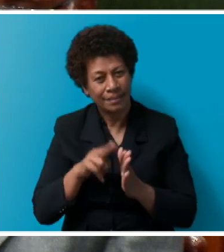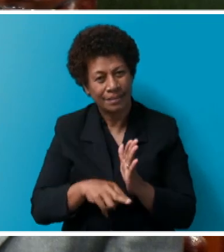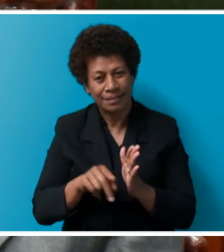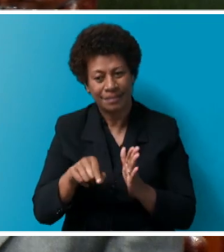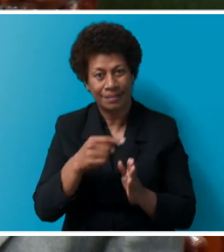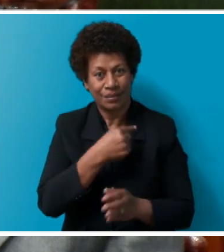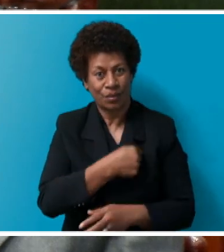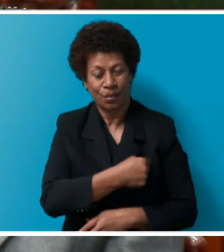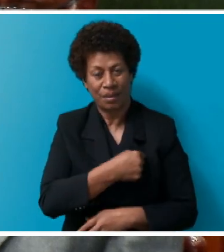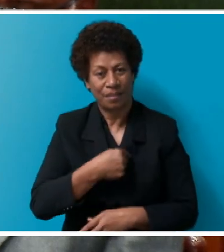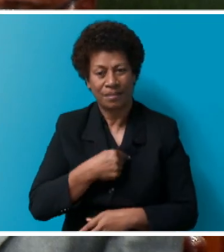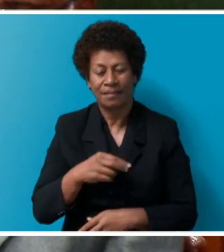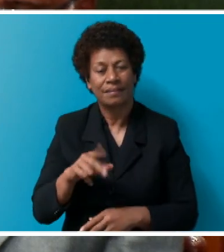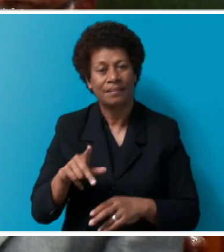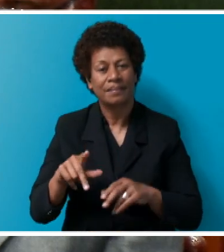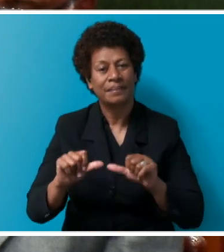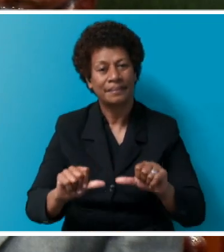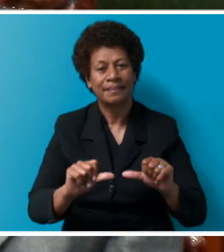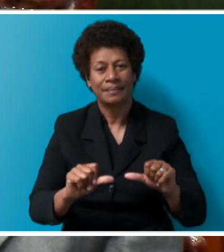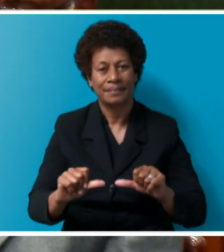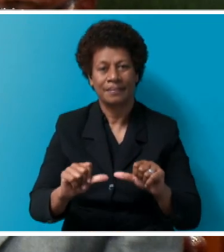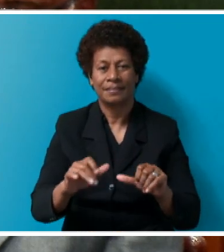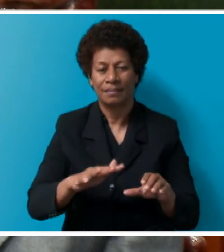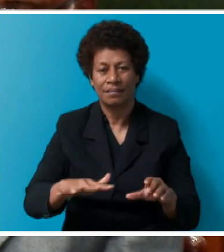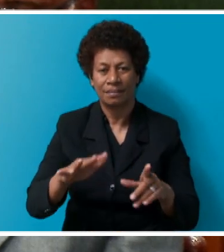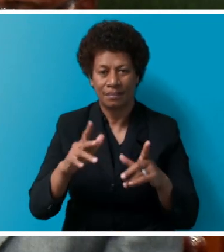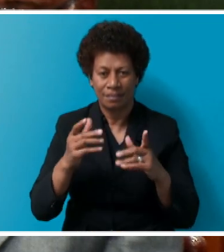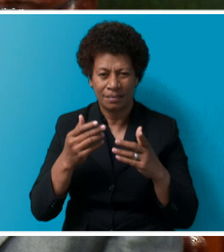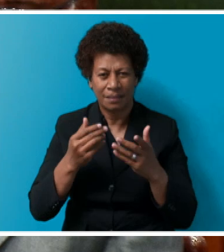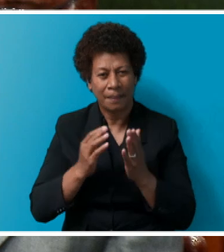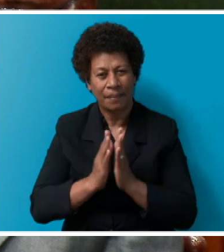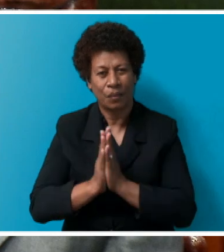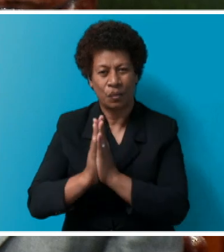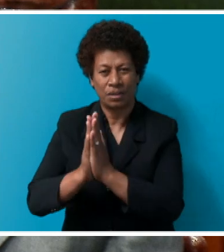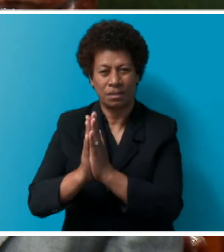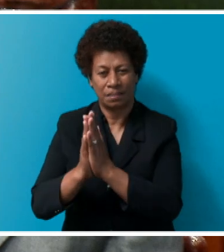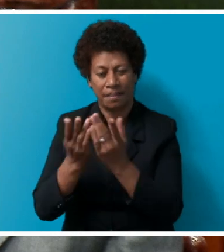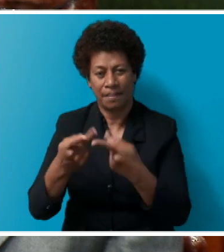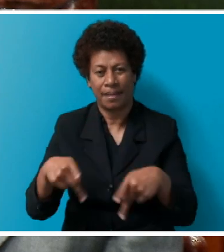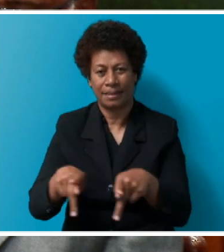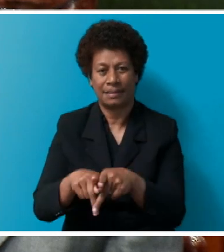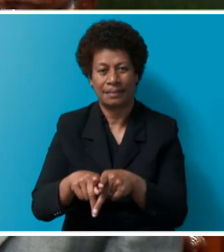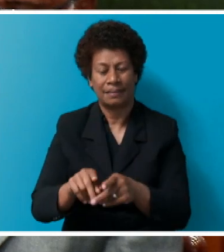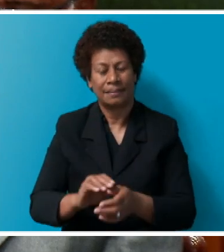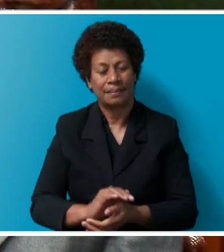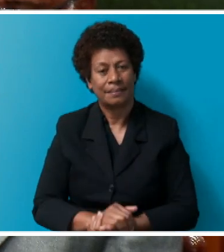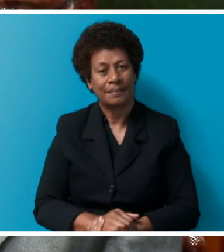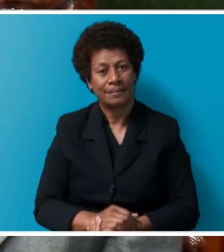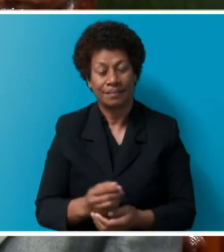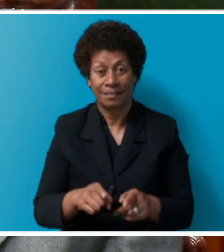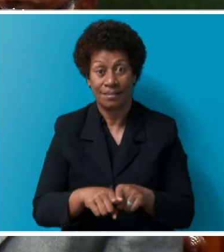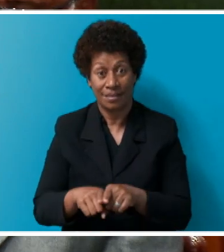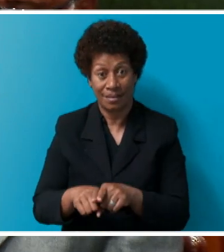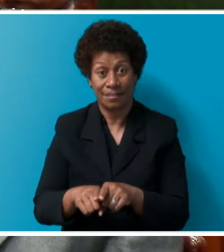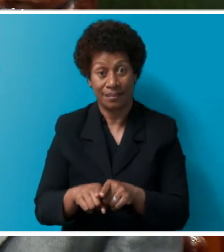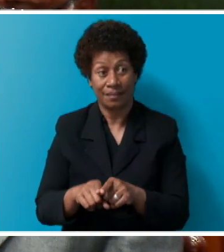commitment to the protection of all sacred spaces. To this I mean, Mr. Speaker, sir, we've gone to the